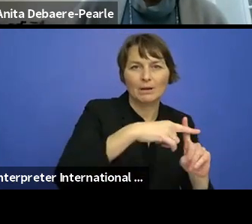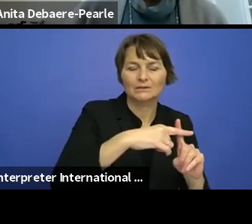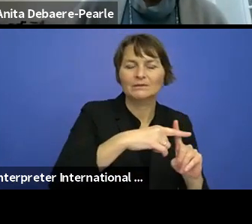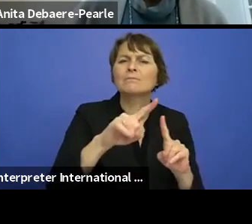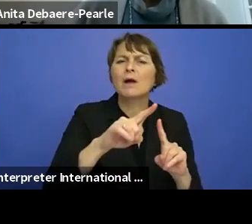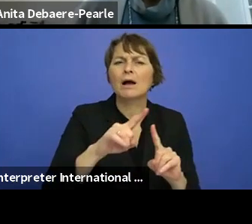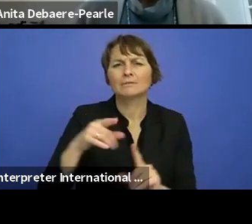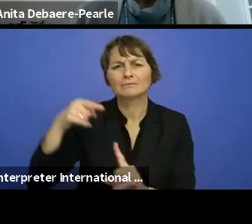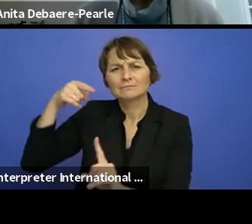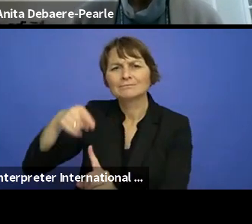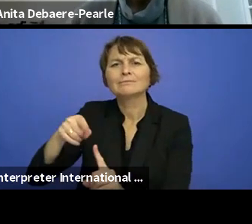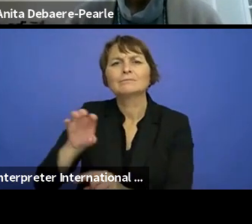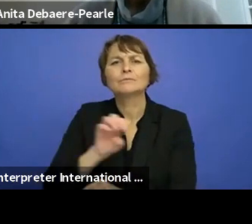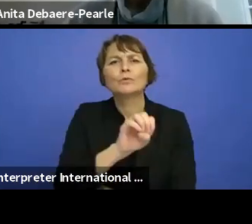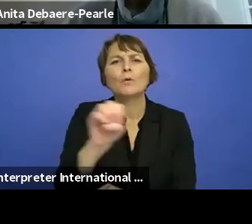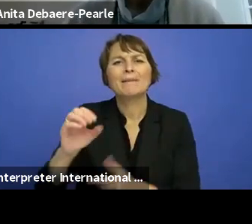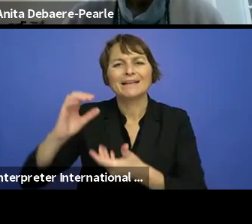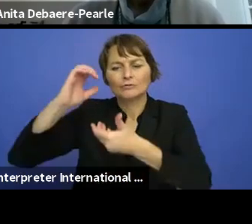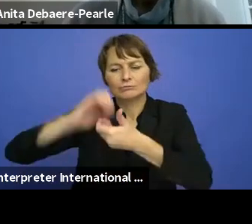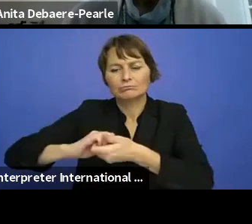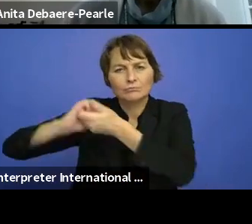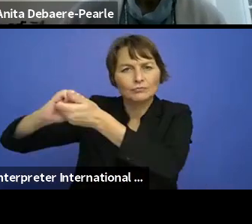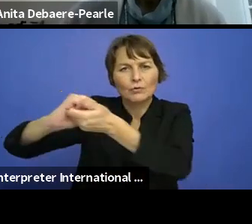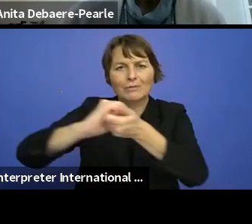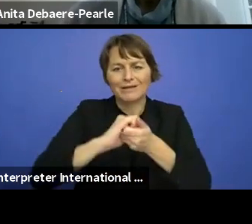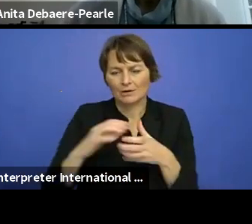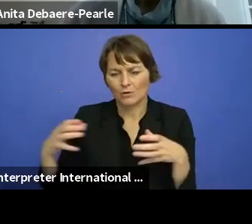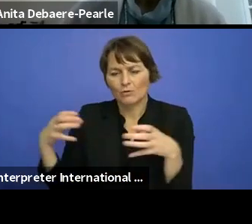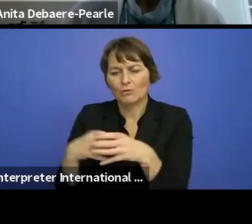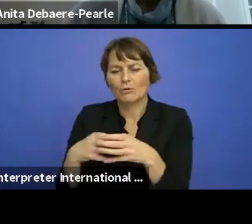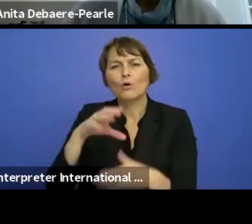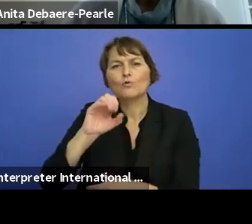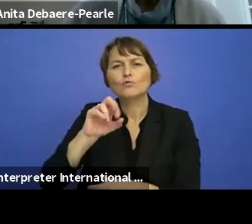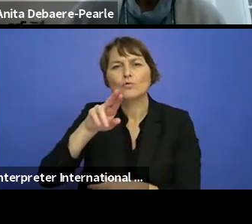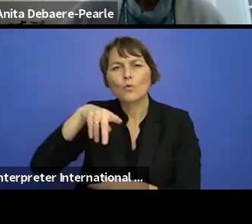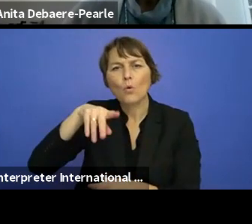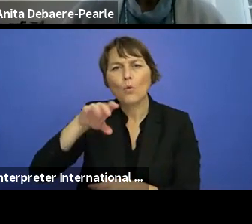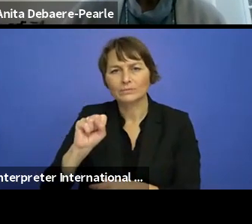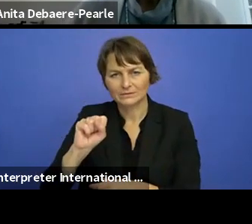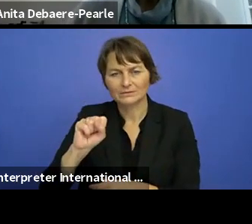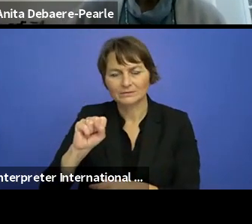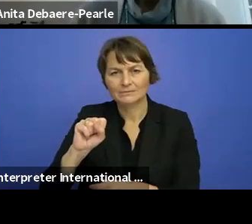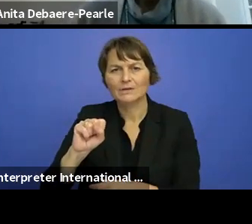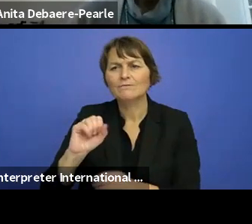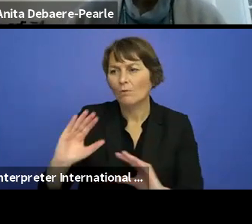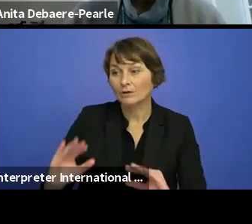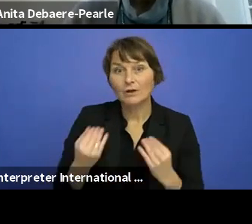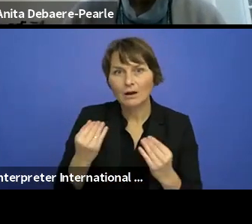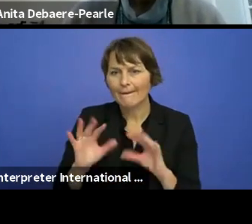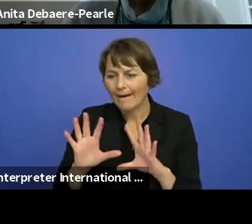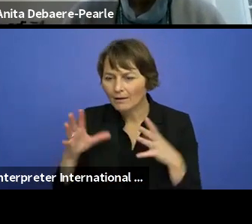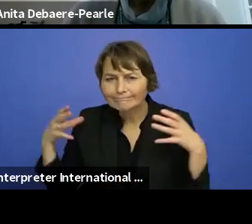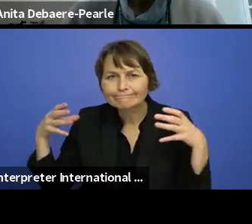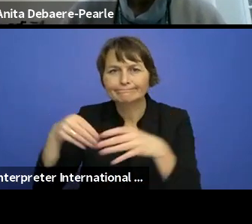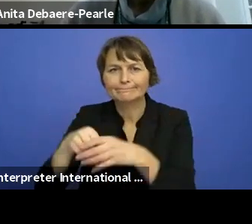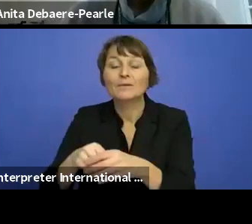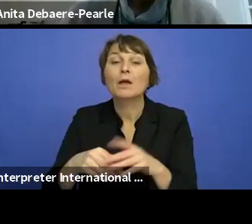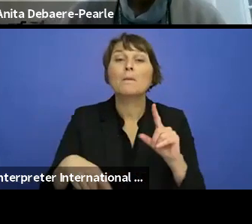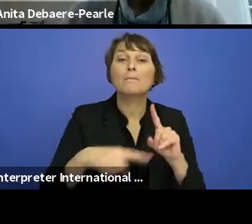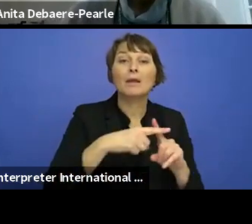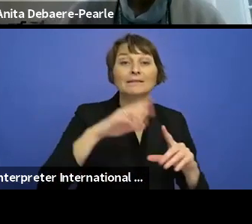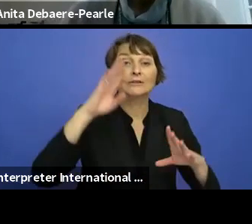Solidarity Corps for youngest, for voluntary programs, and on the creative issue as well.